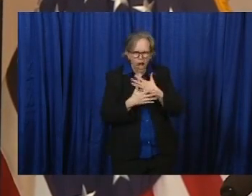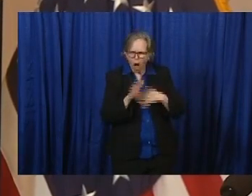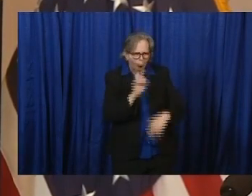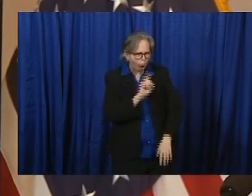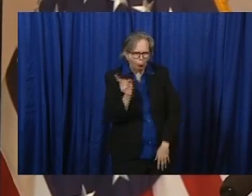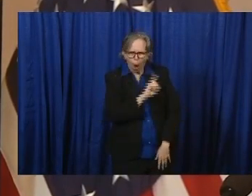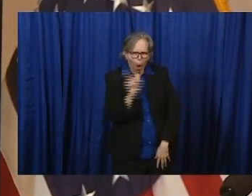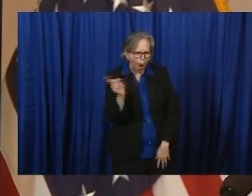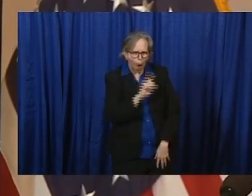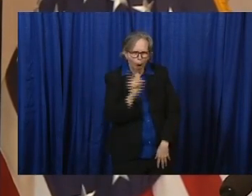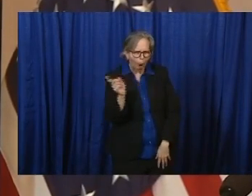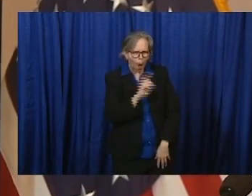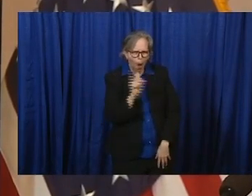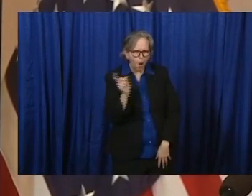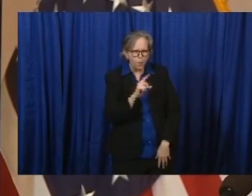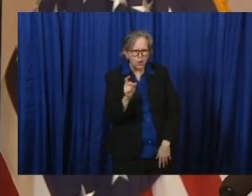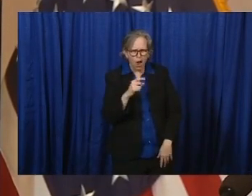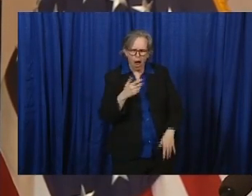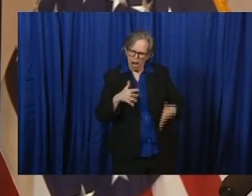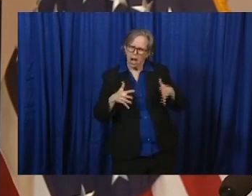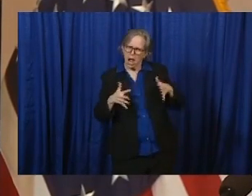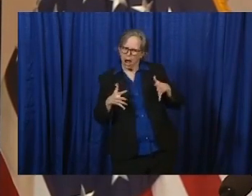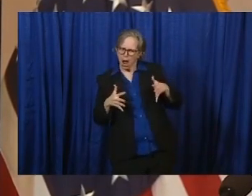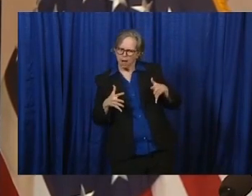little nervous, but we're not going to be scared.